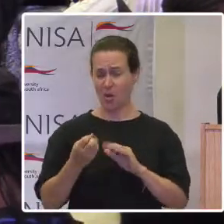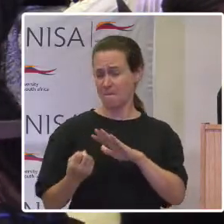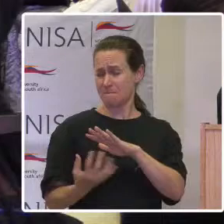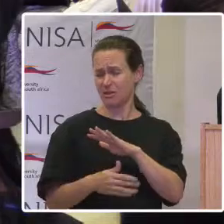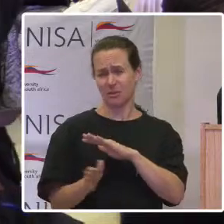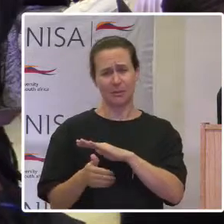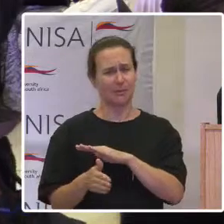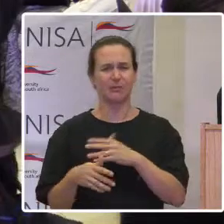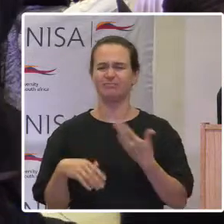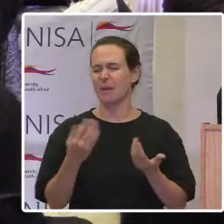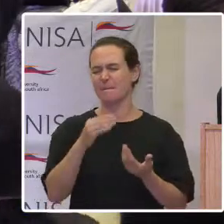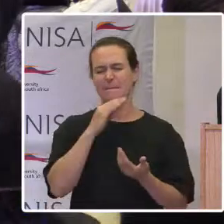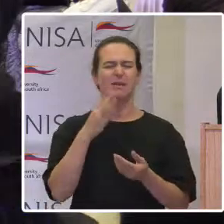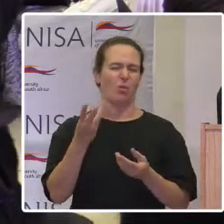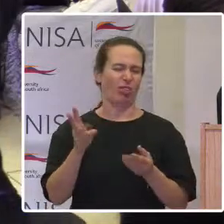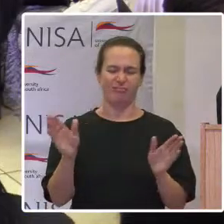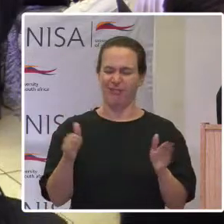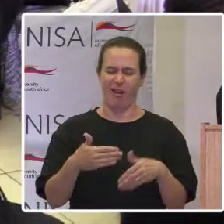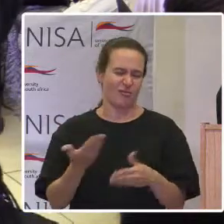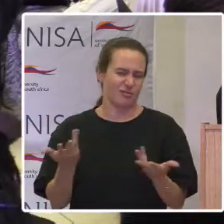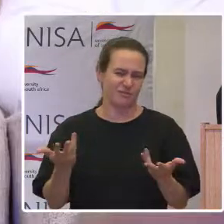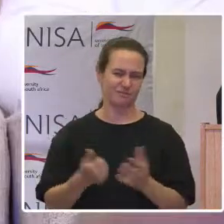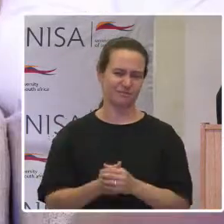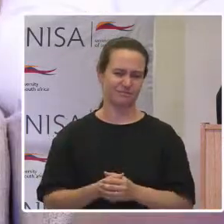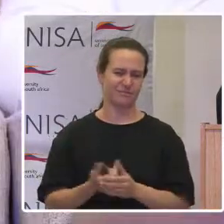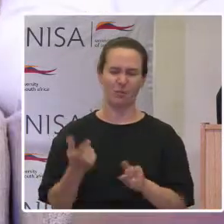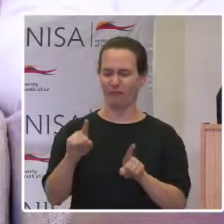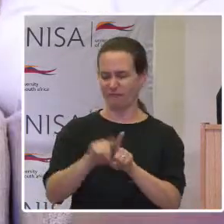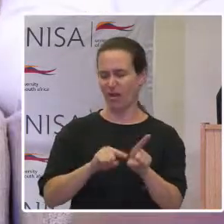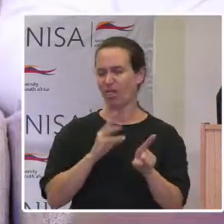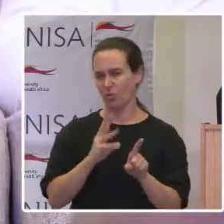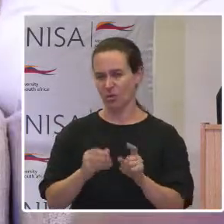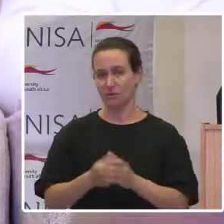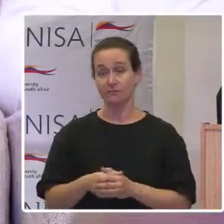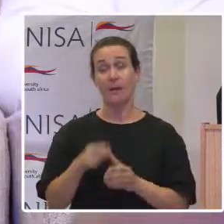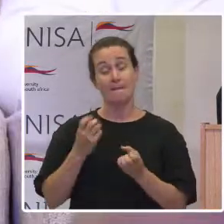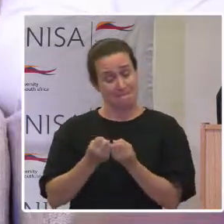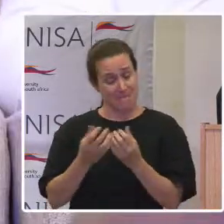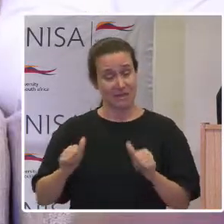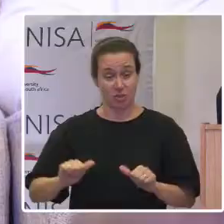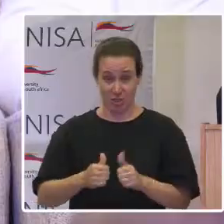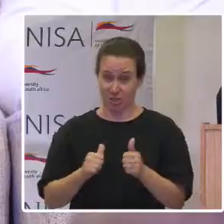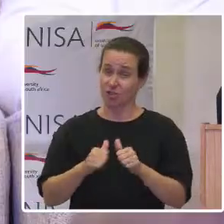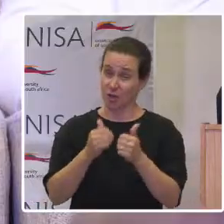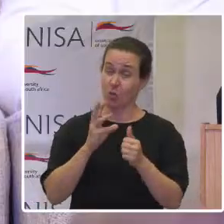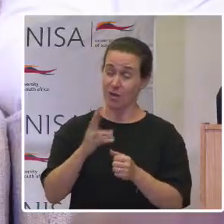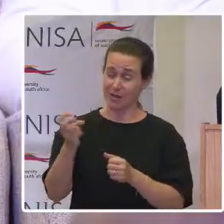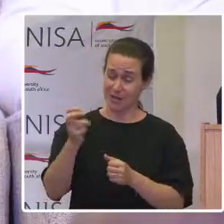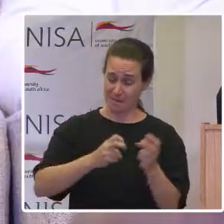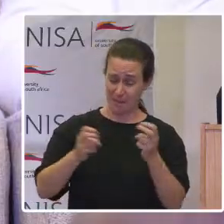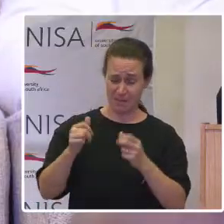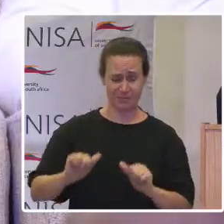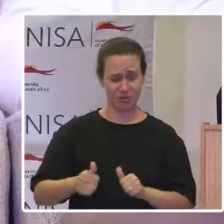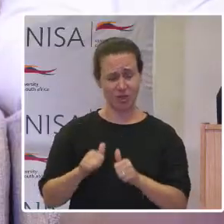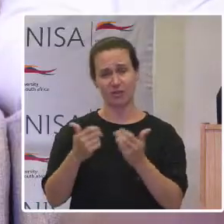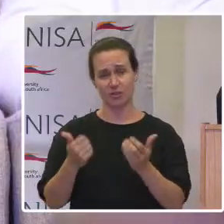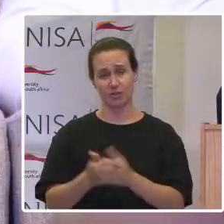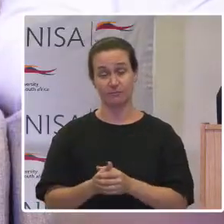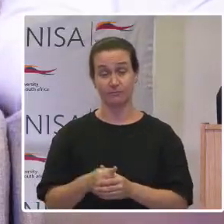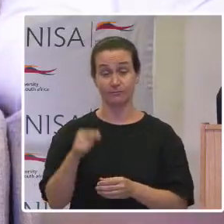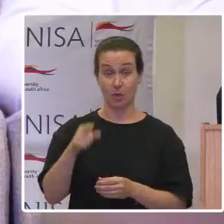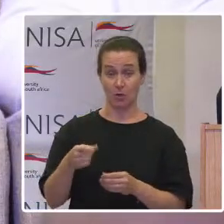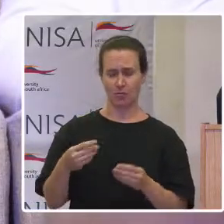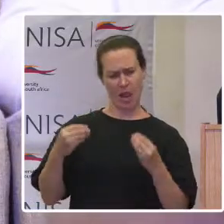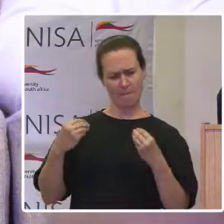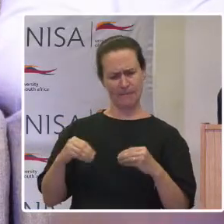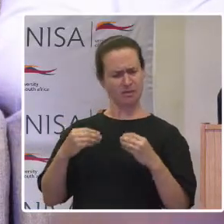passion, it will fall flat. Unfortunately, if challenges come, then it's going to be a problem. Remember, when we talk entrepreneurship, we